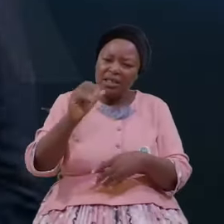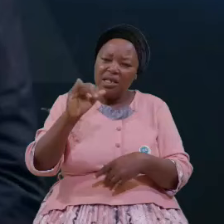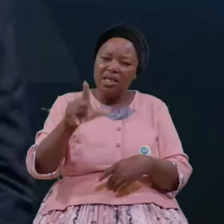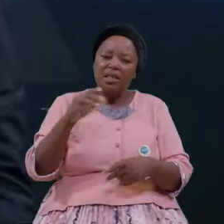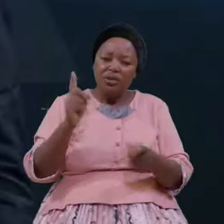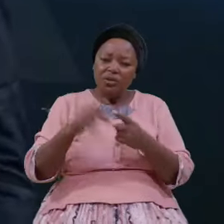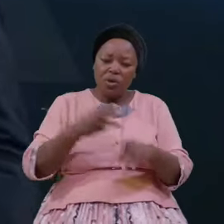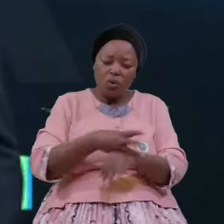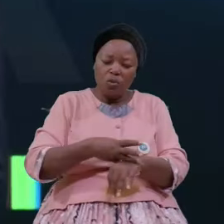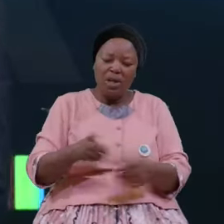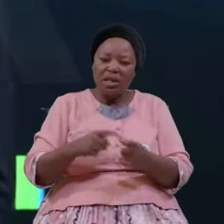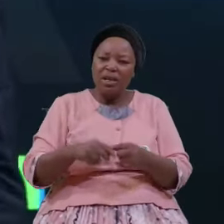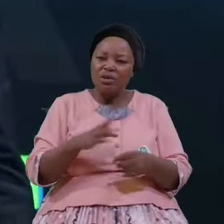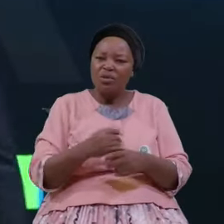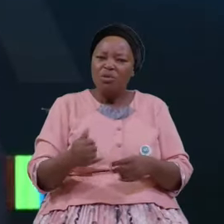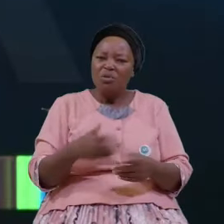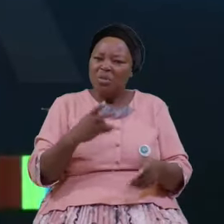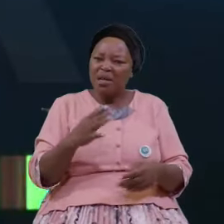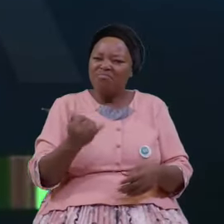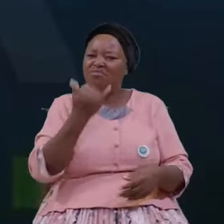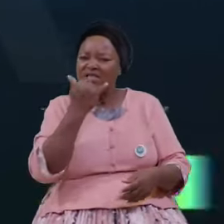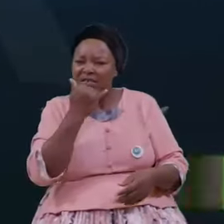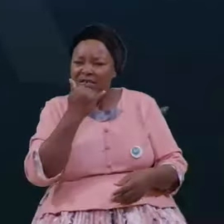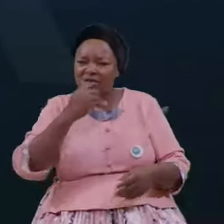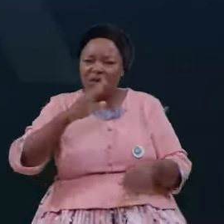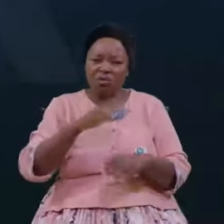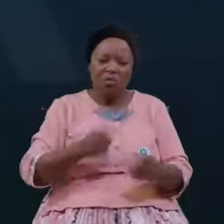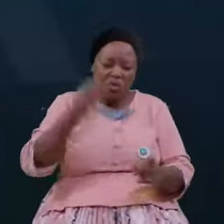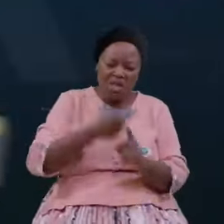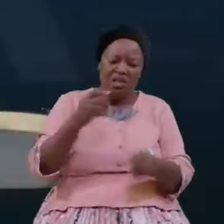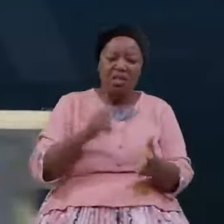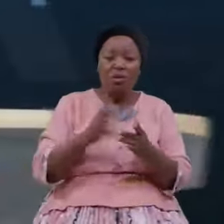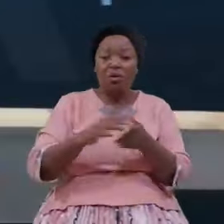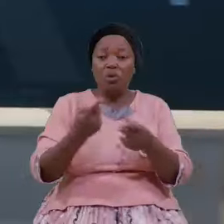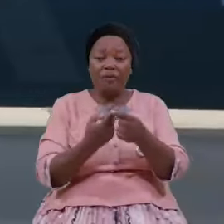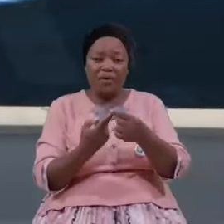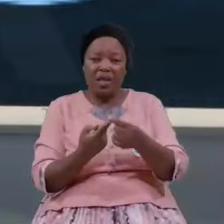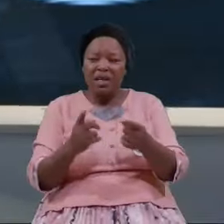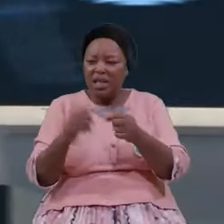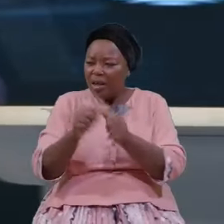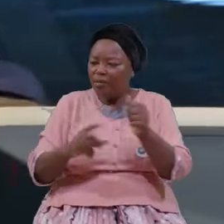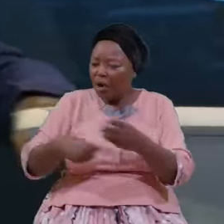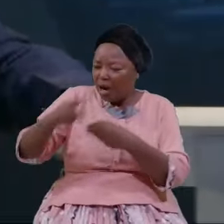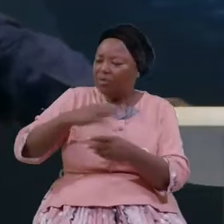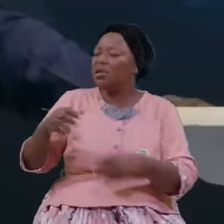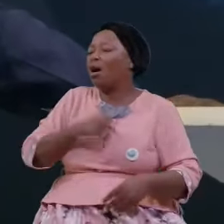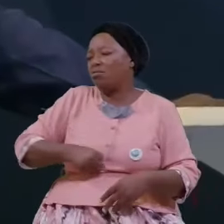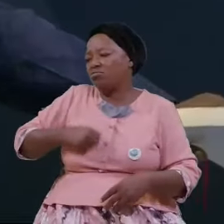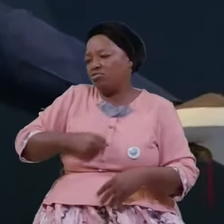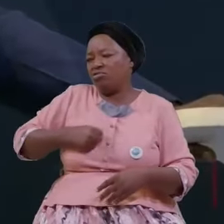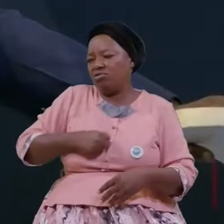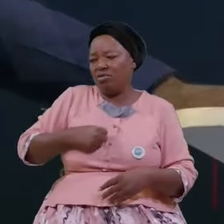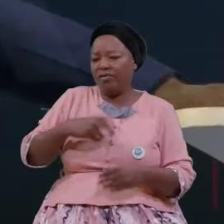strike it on your hand. You look around, anybody to say sorry? We want sympathizers. We need